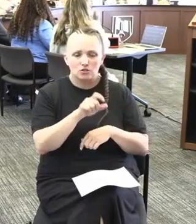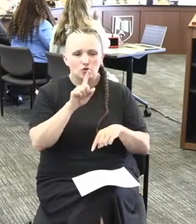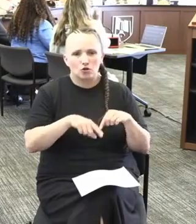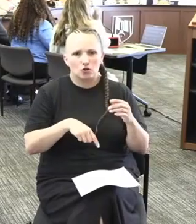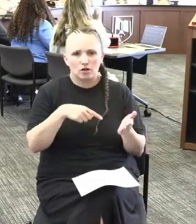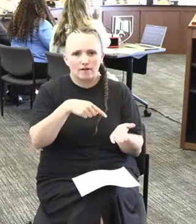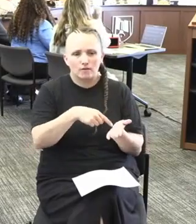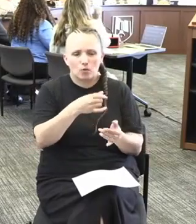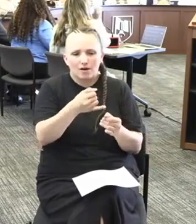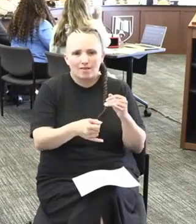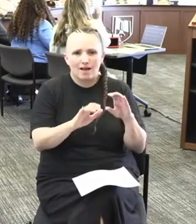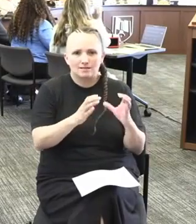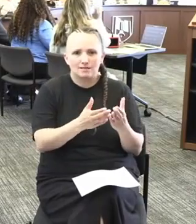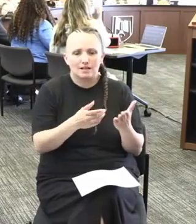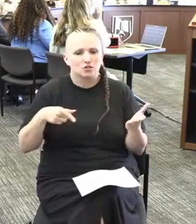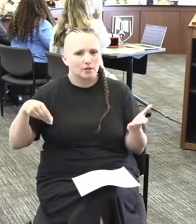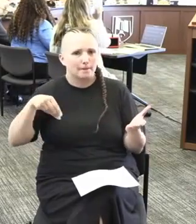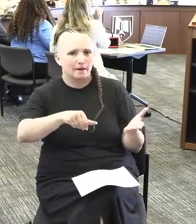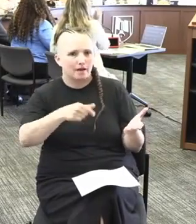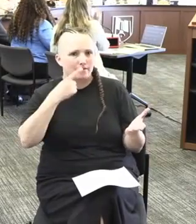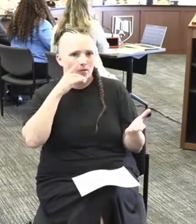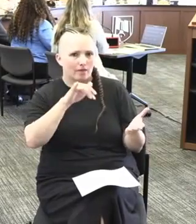afford the last class, and so she paid for it.